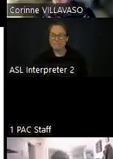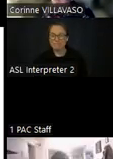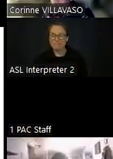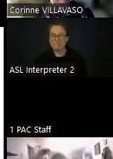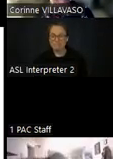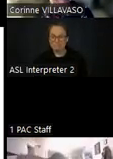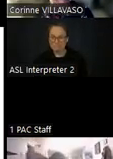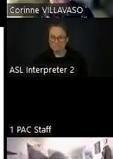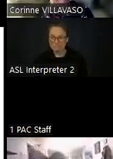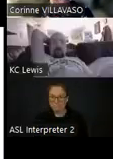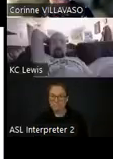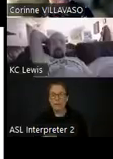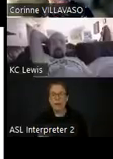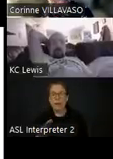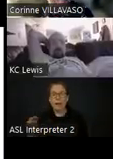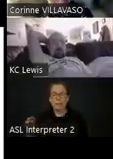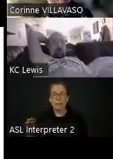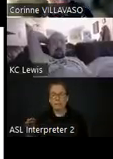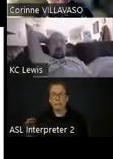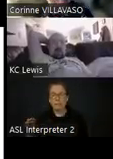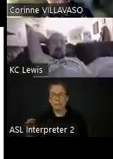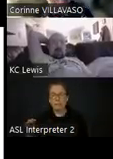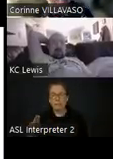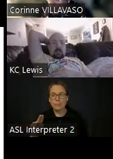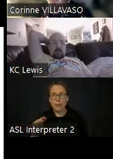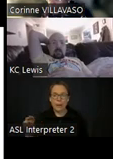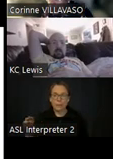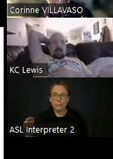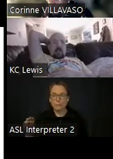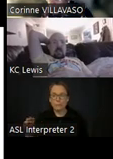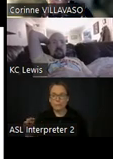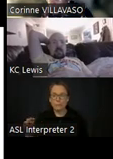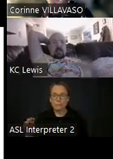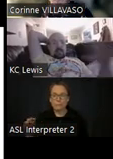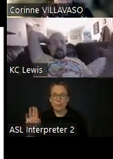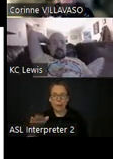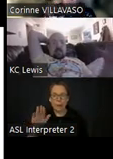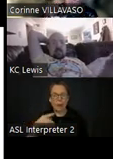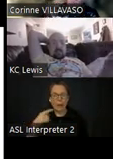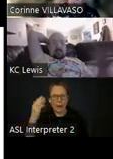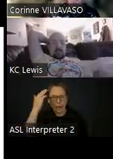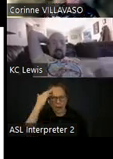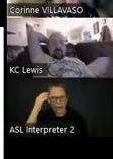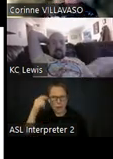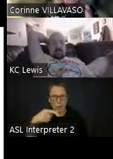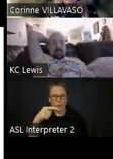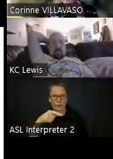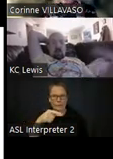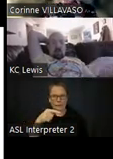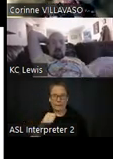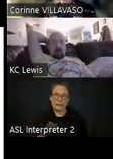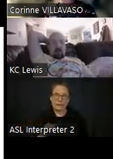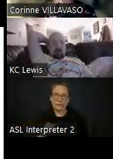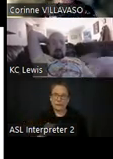Thank you, facilitator Casey. I know that this is just sort of